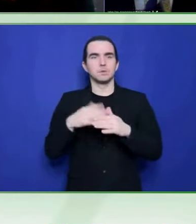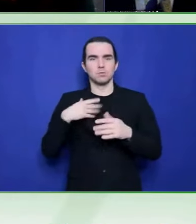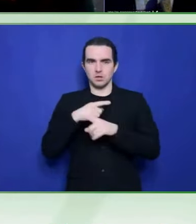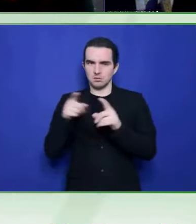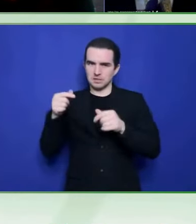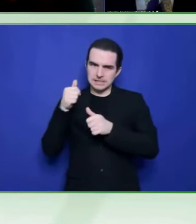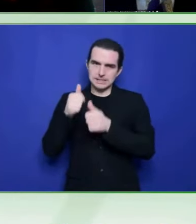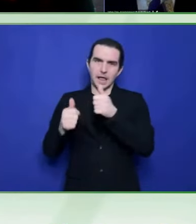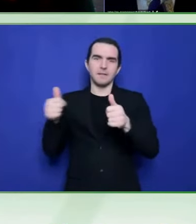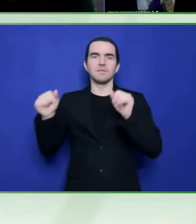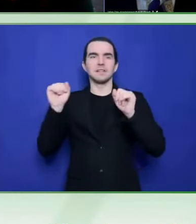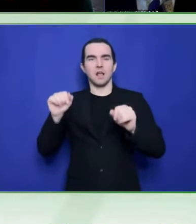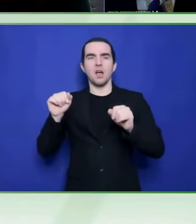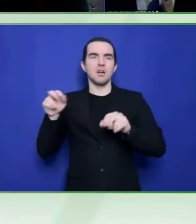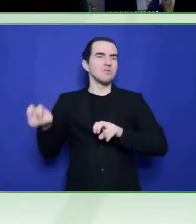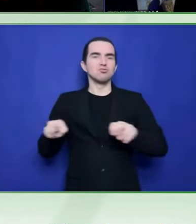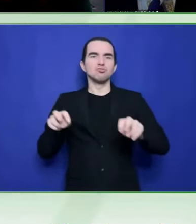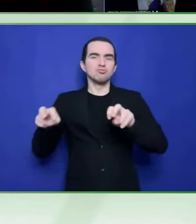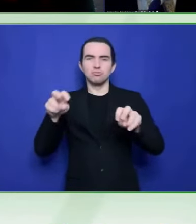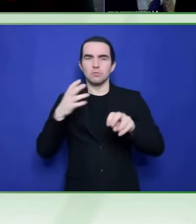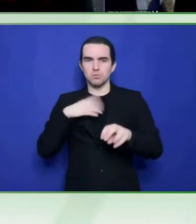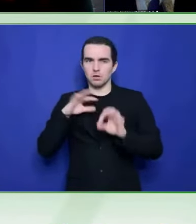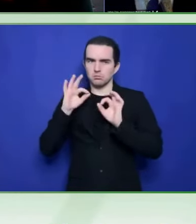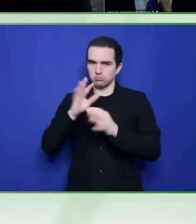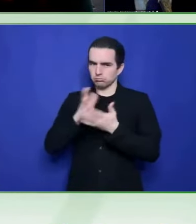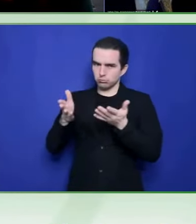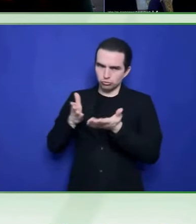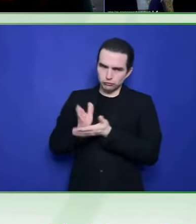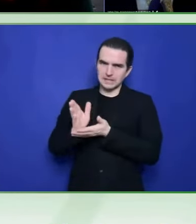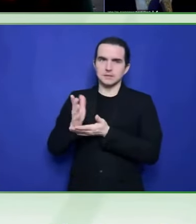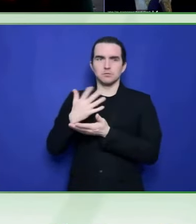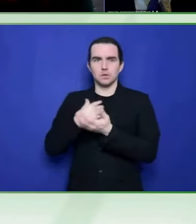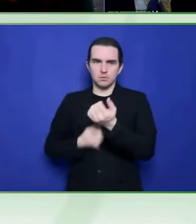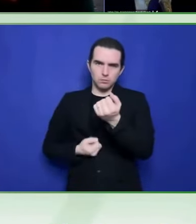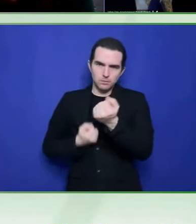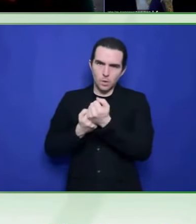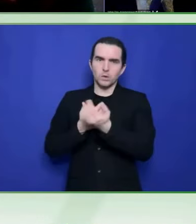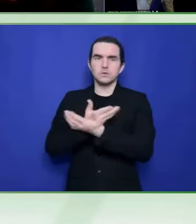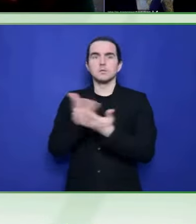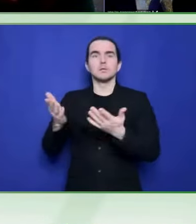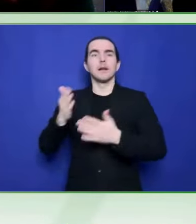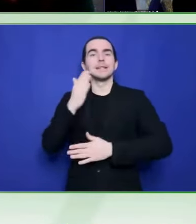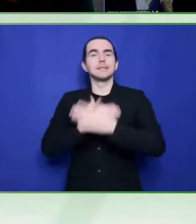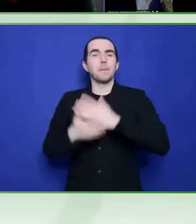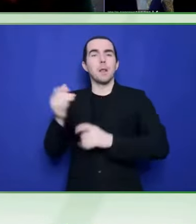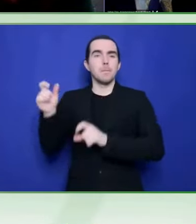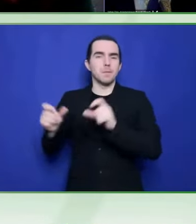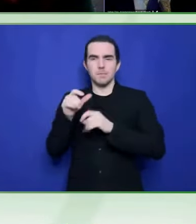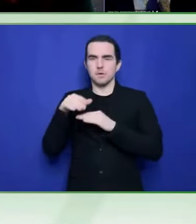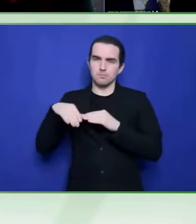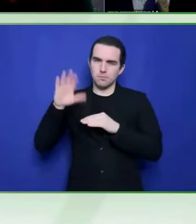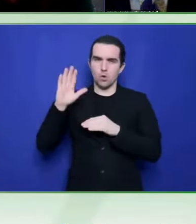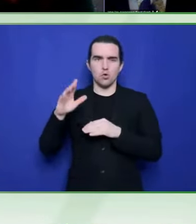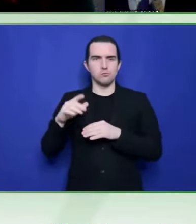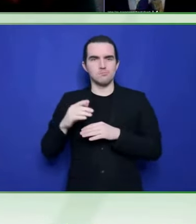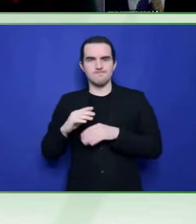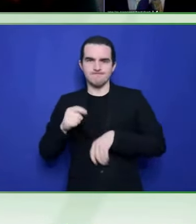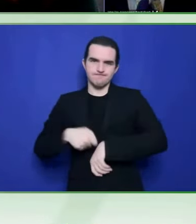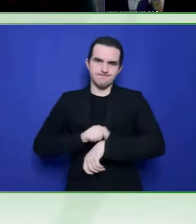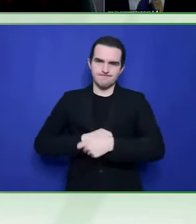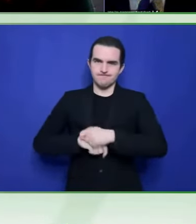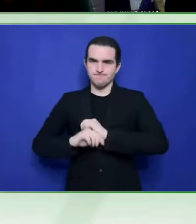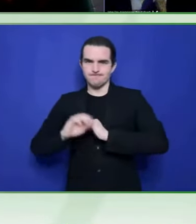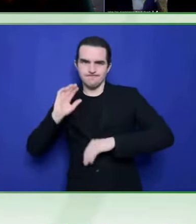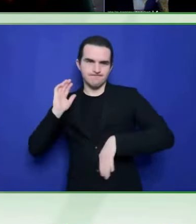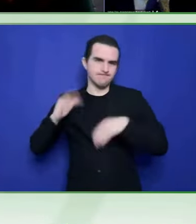Next slide, please. Here is our journey. We started to making all the required accessibility standards